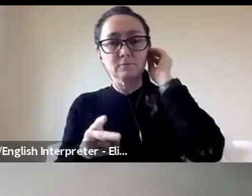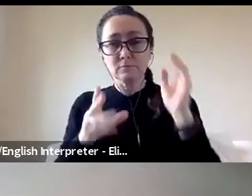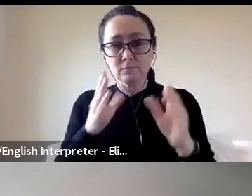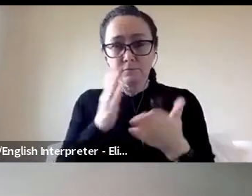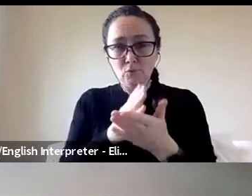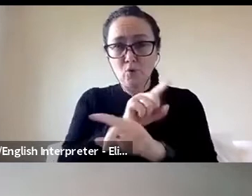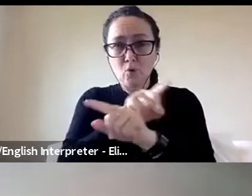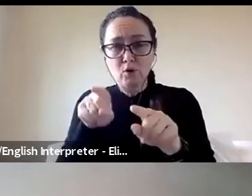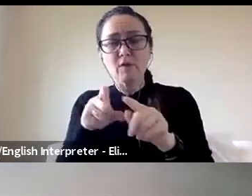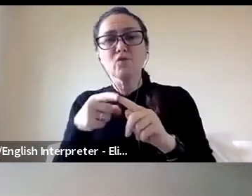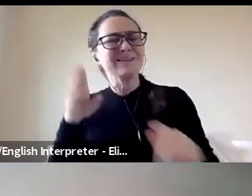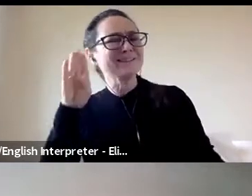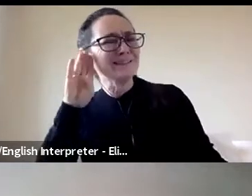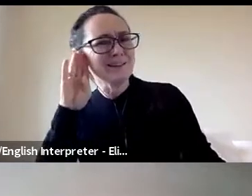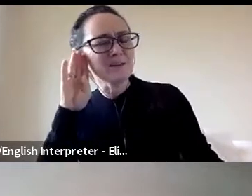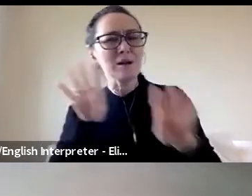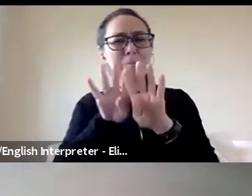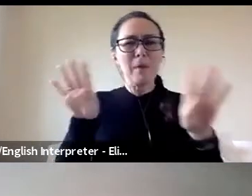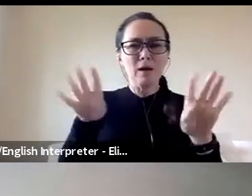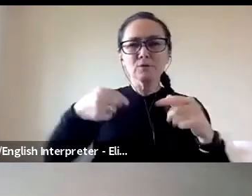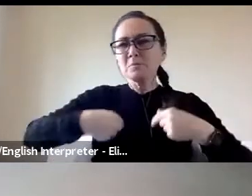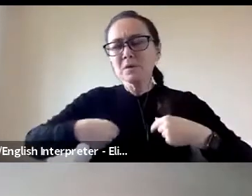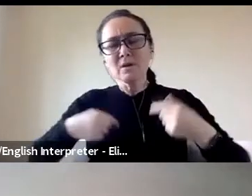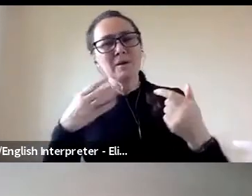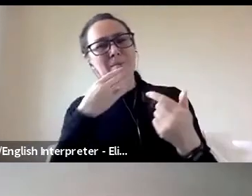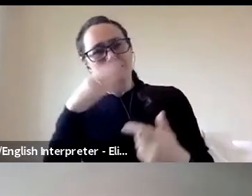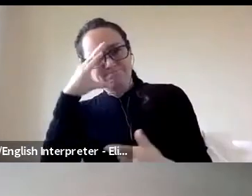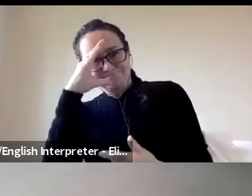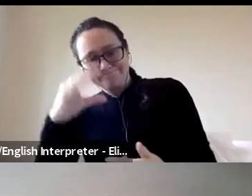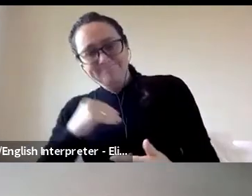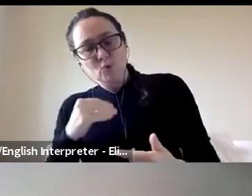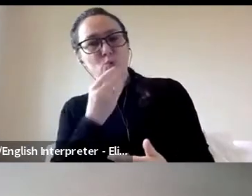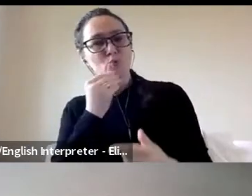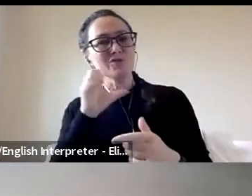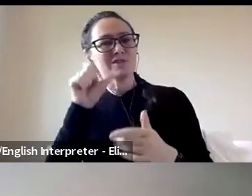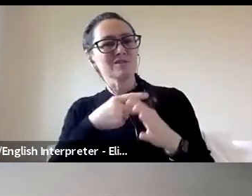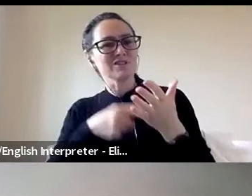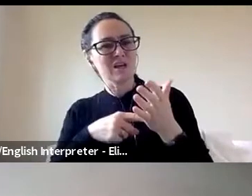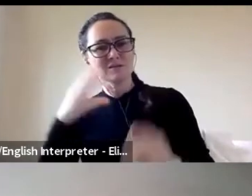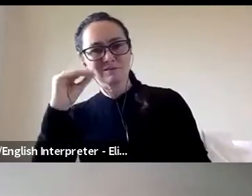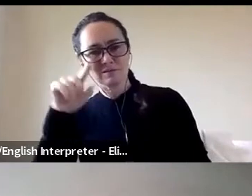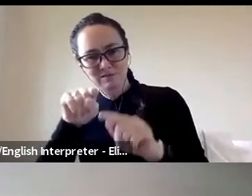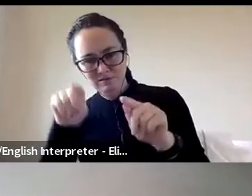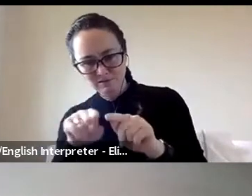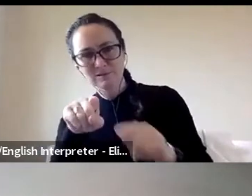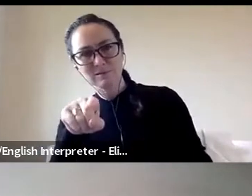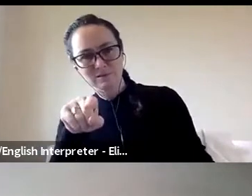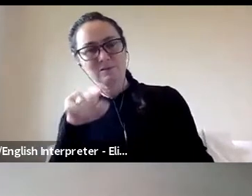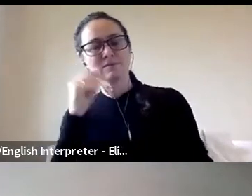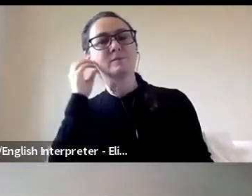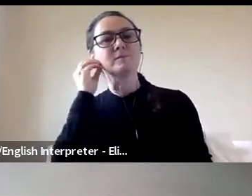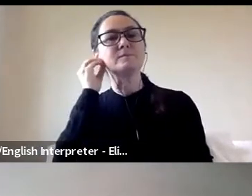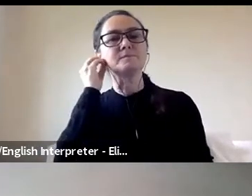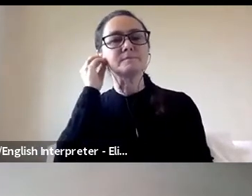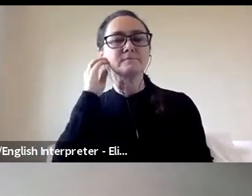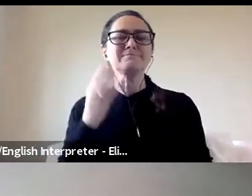any panellists throughout the webinar, please let us know in the chat box and we will try to resolve this. To set today